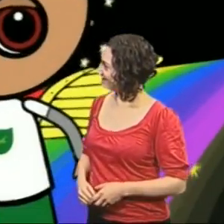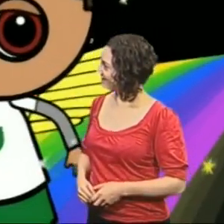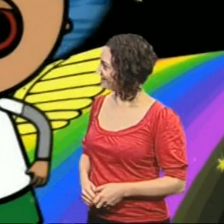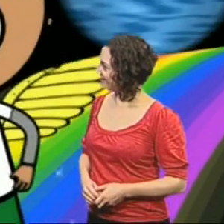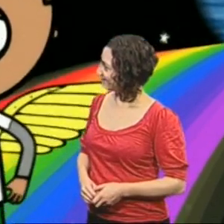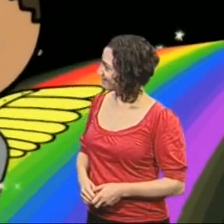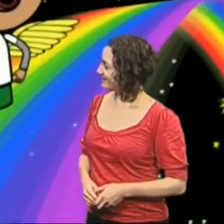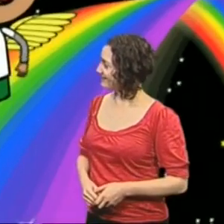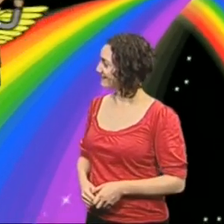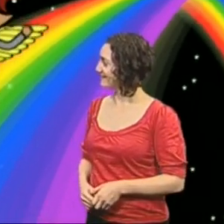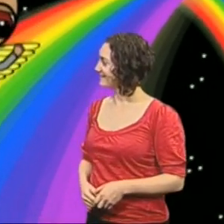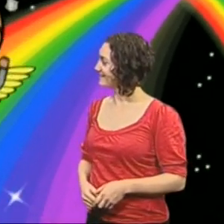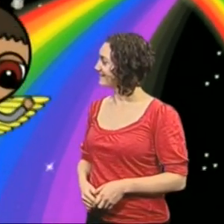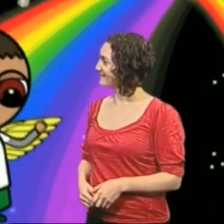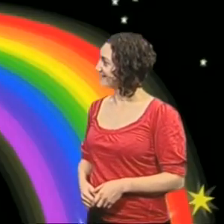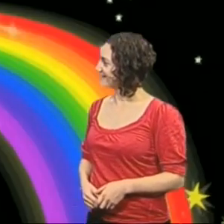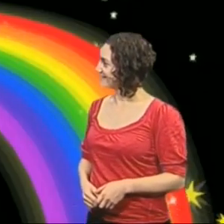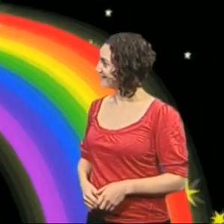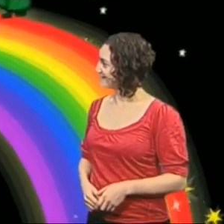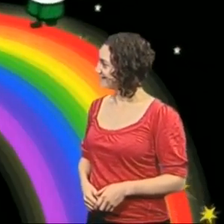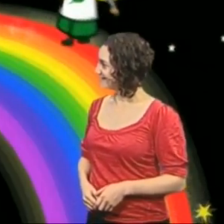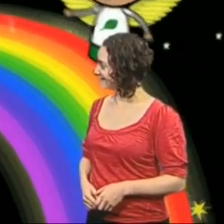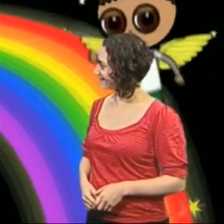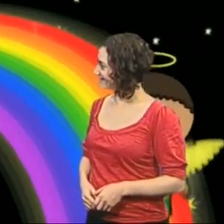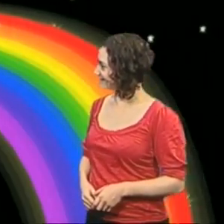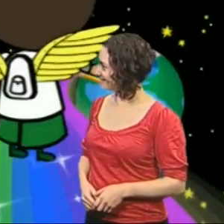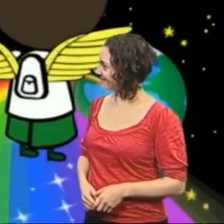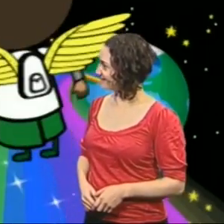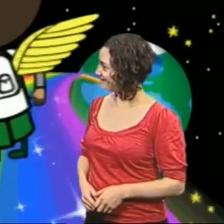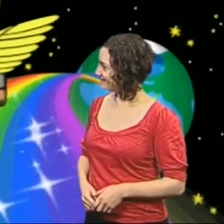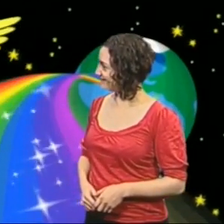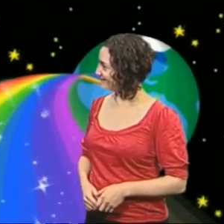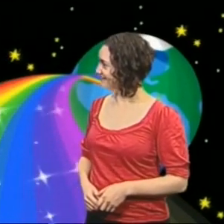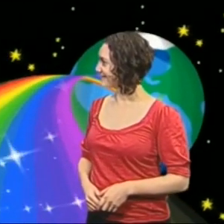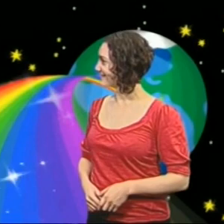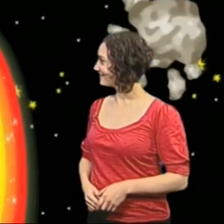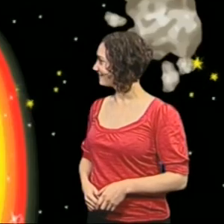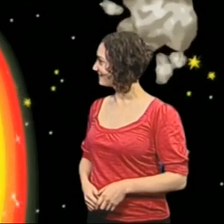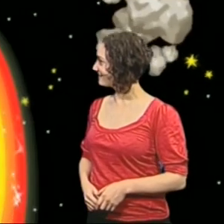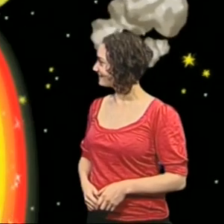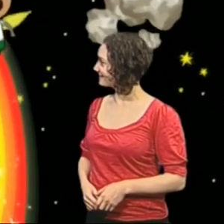Thank you.